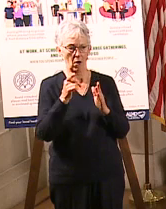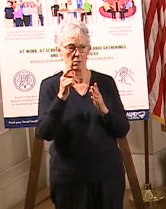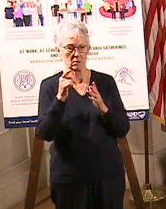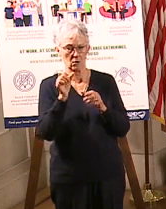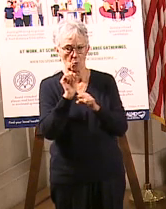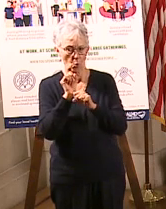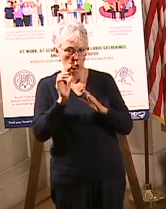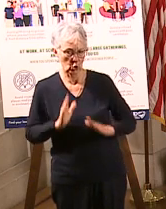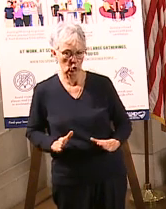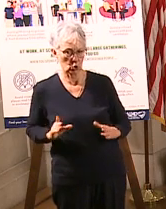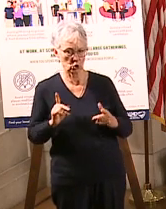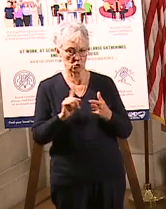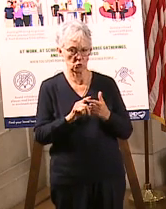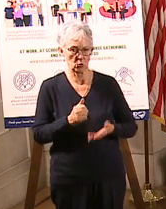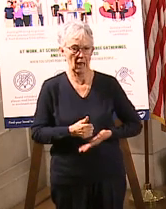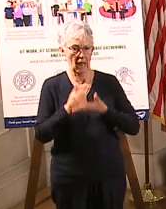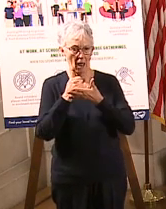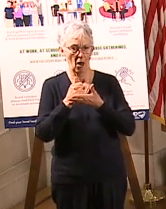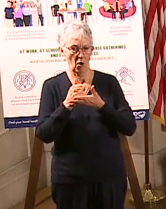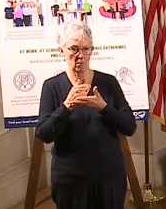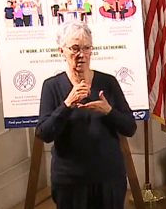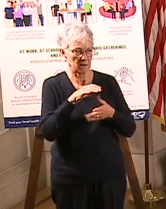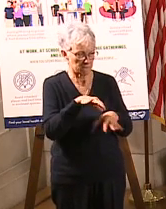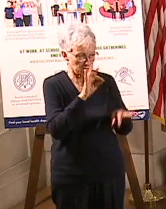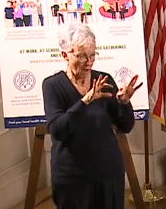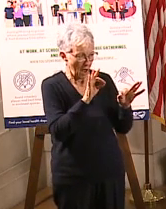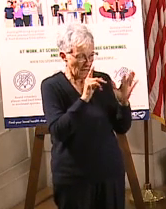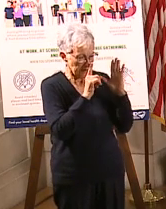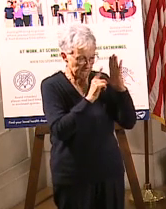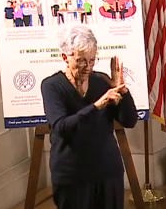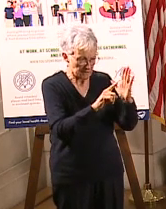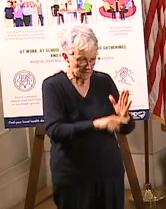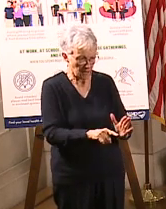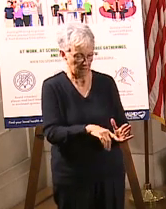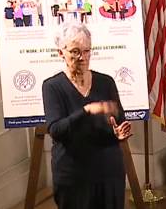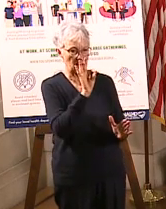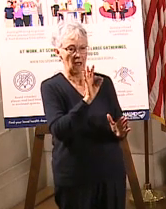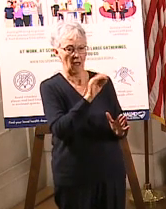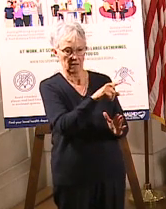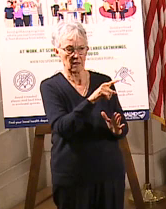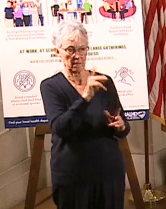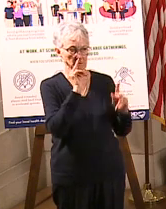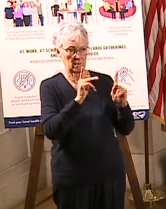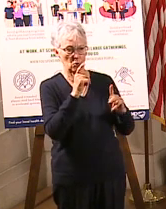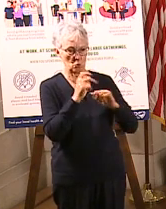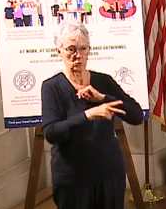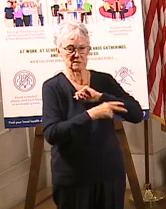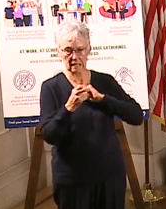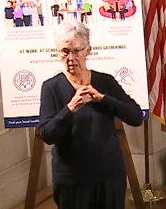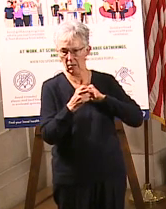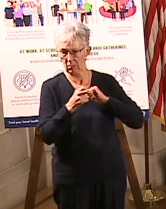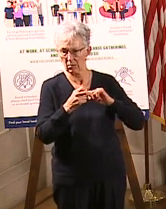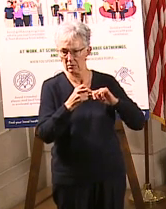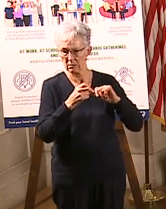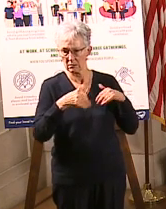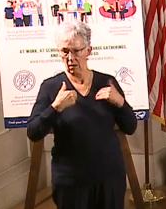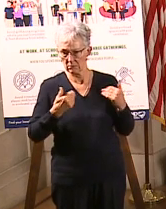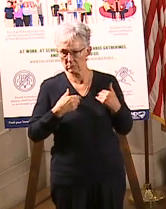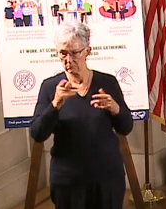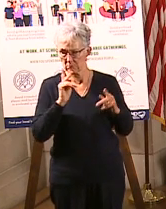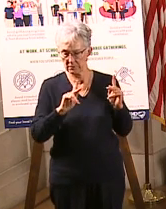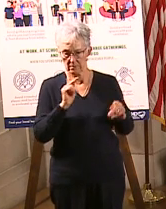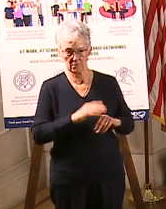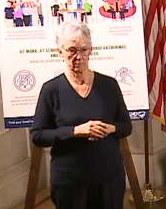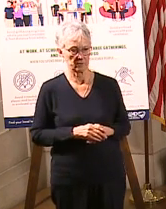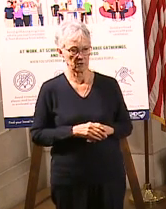in human trafficking. I'm very proud of this team, very proud of the services they offer. You don't have to work on this team with a first